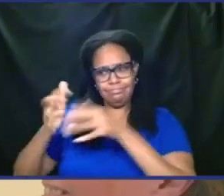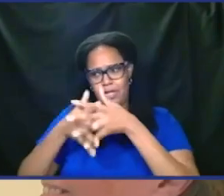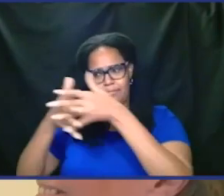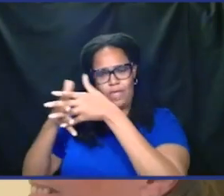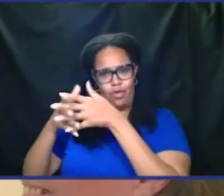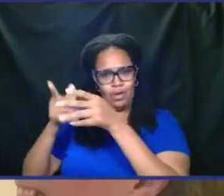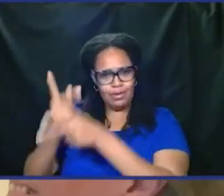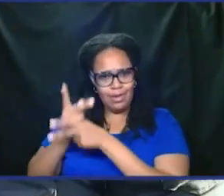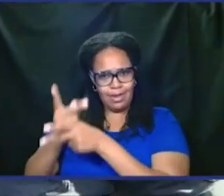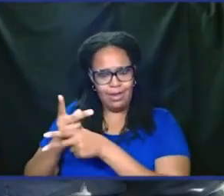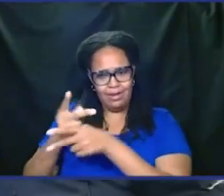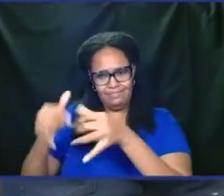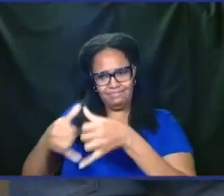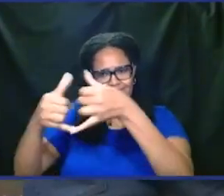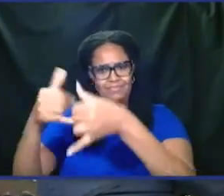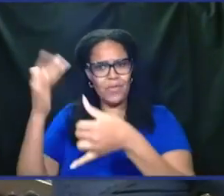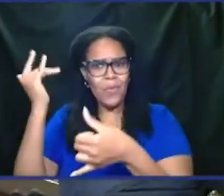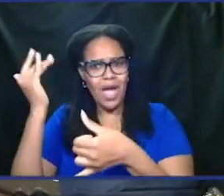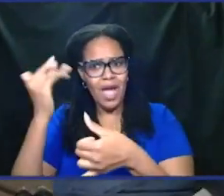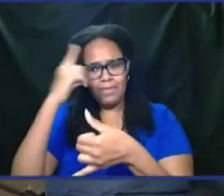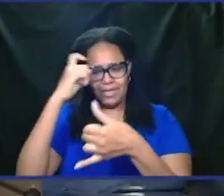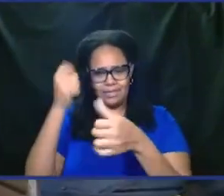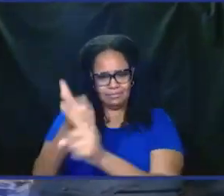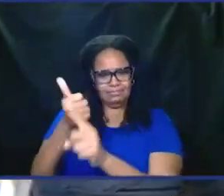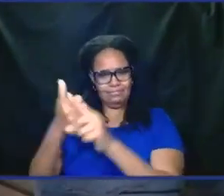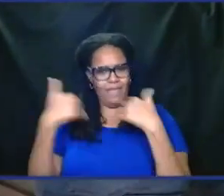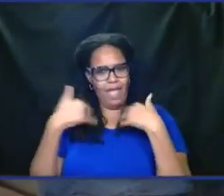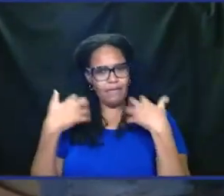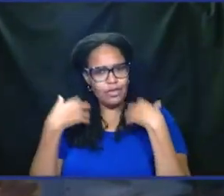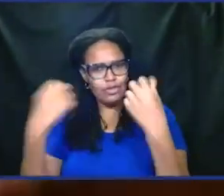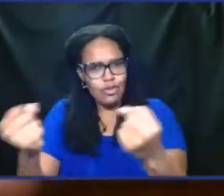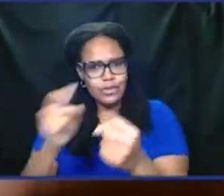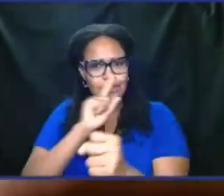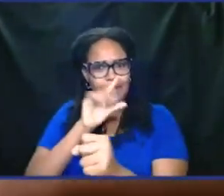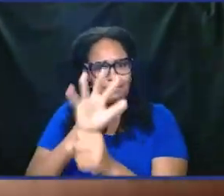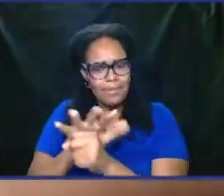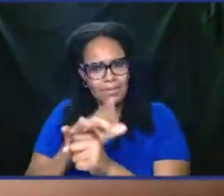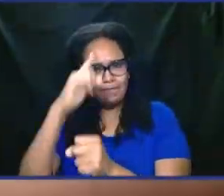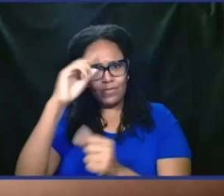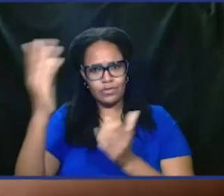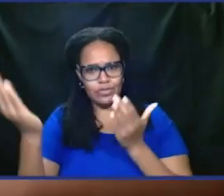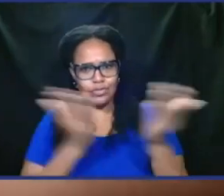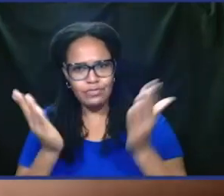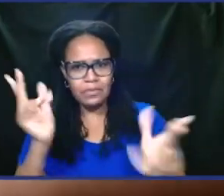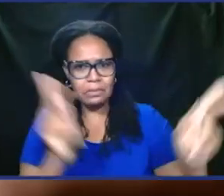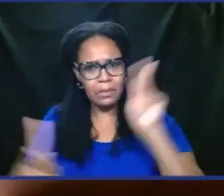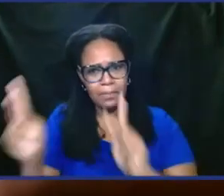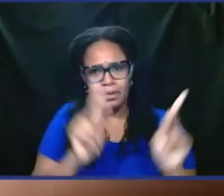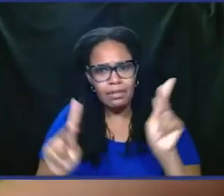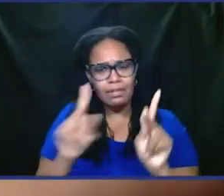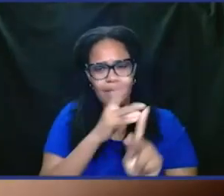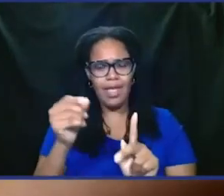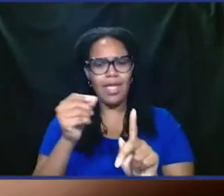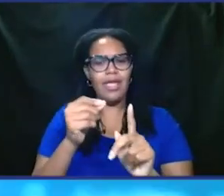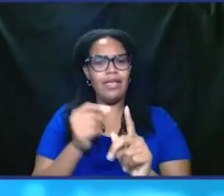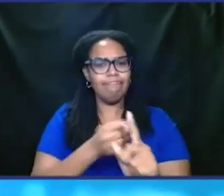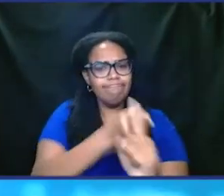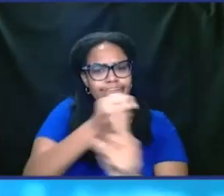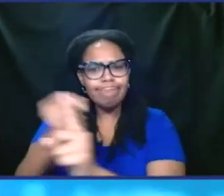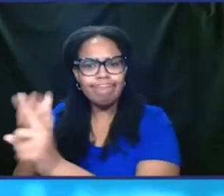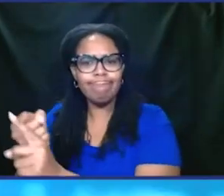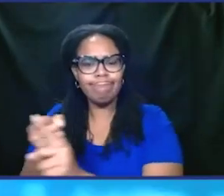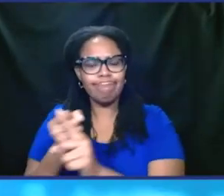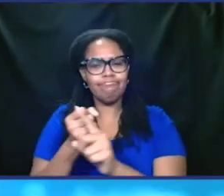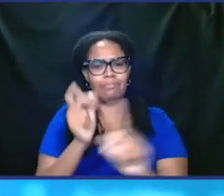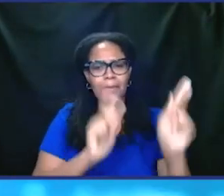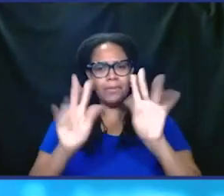who exemplify extraordinary courage and commitment to humanitarian endeavors and making a real difference in the world.